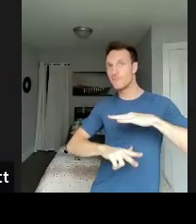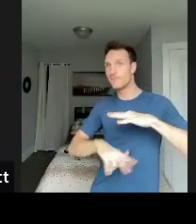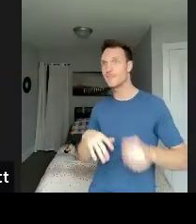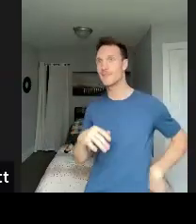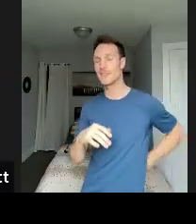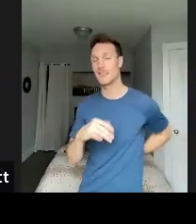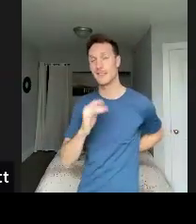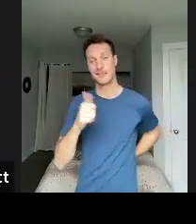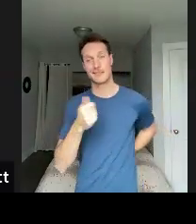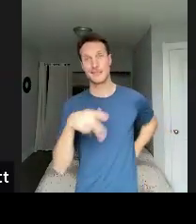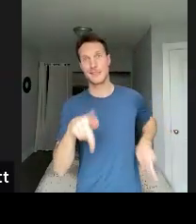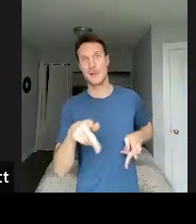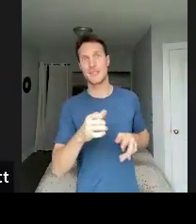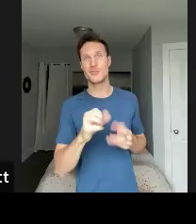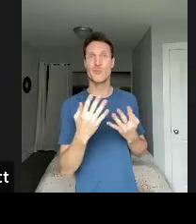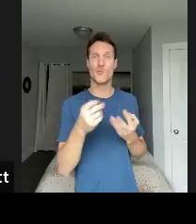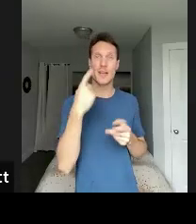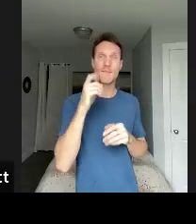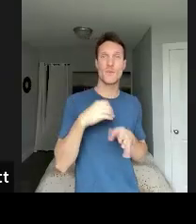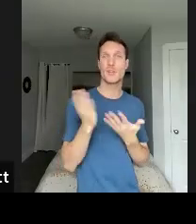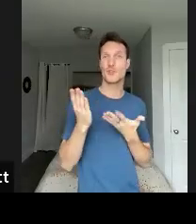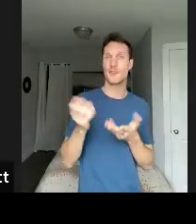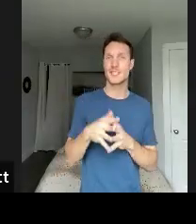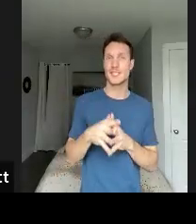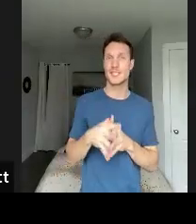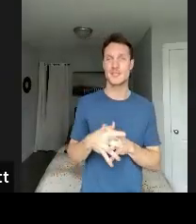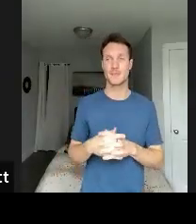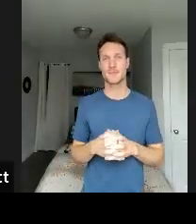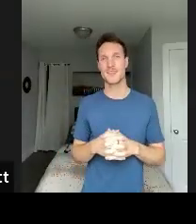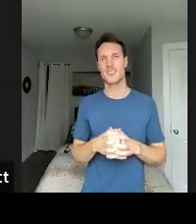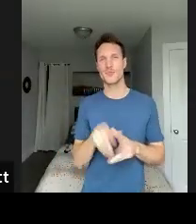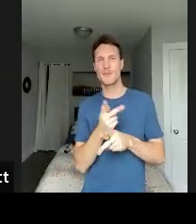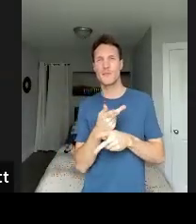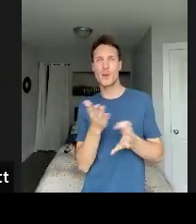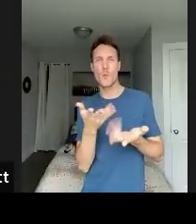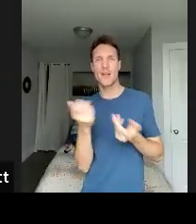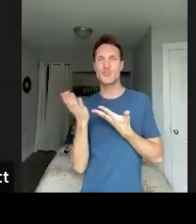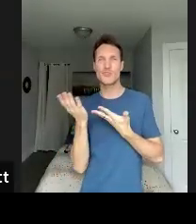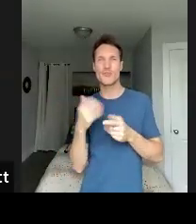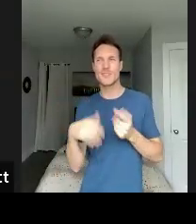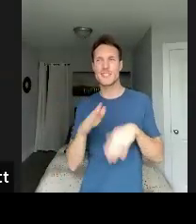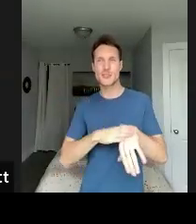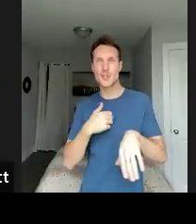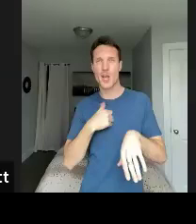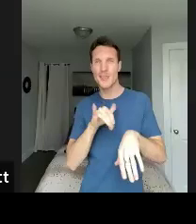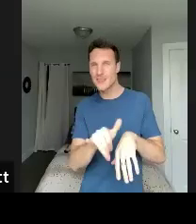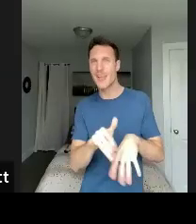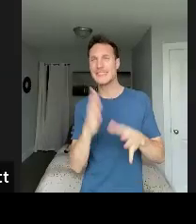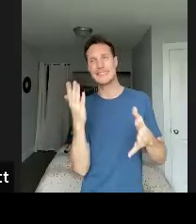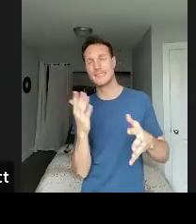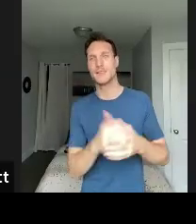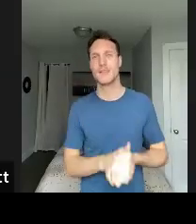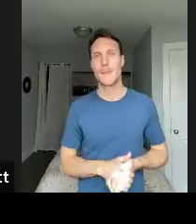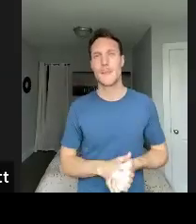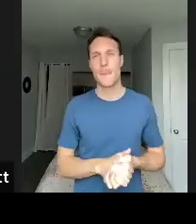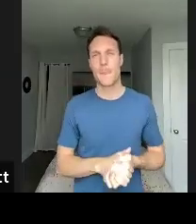served or waiting for services, and figuring out what service array is going to be on the community support waiver, so that they